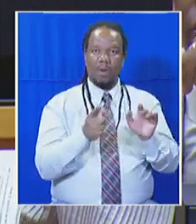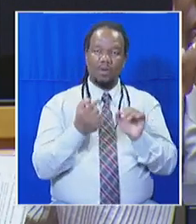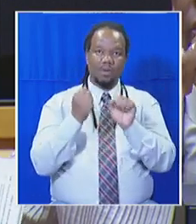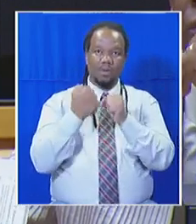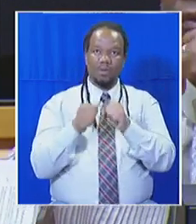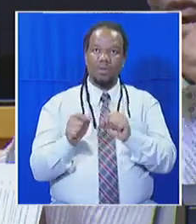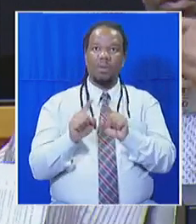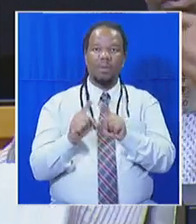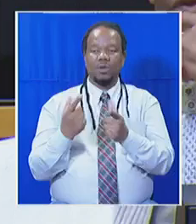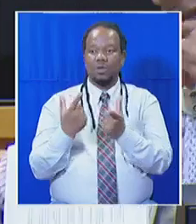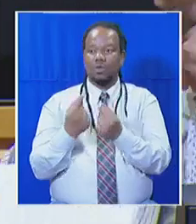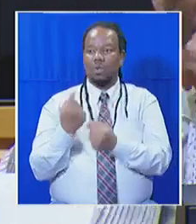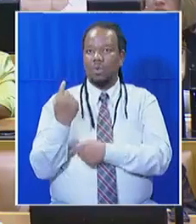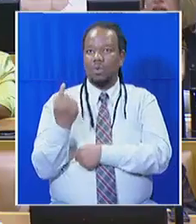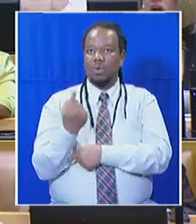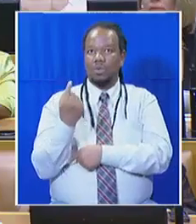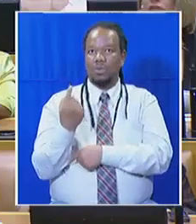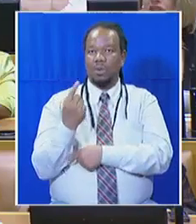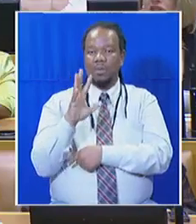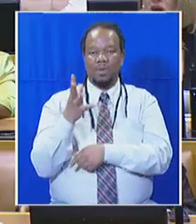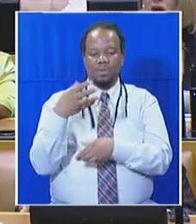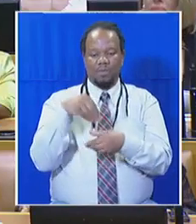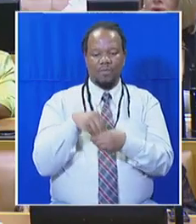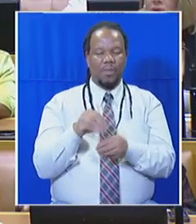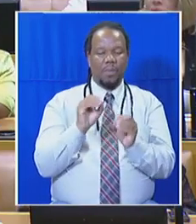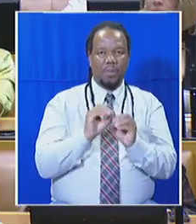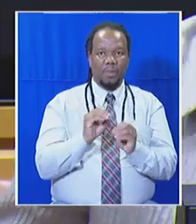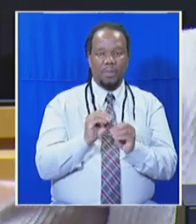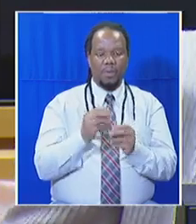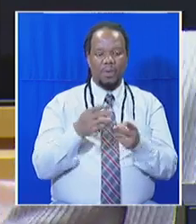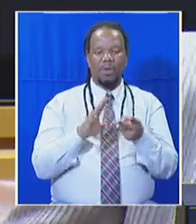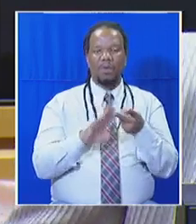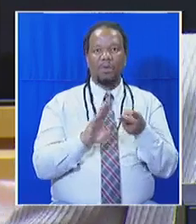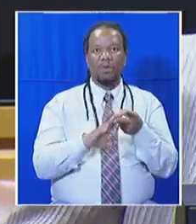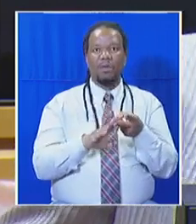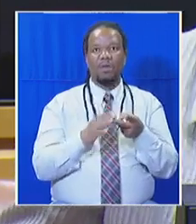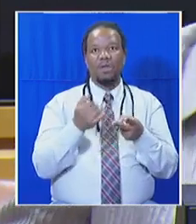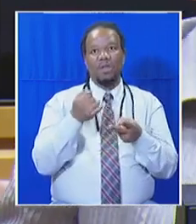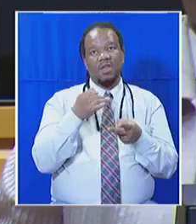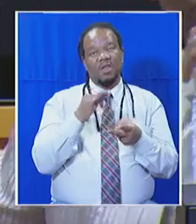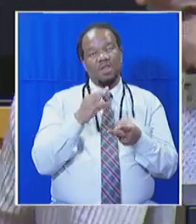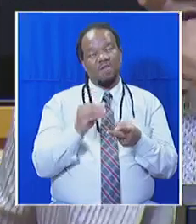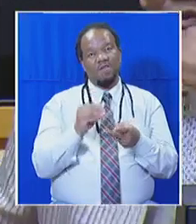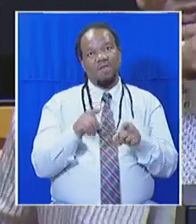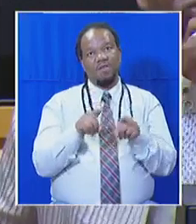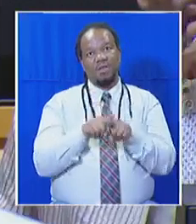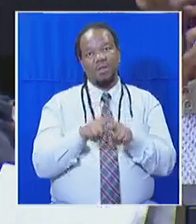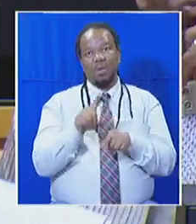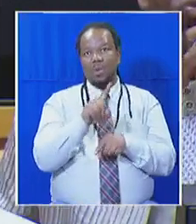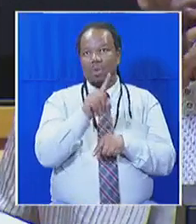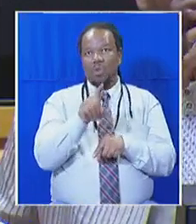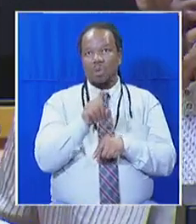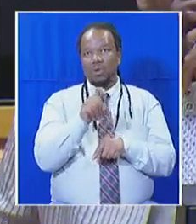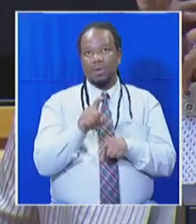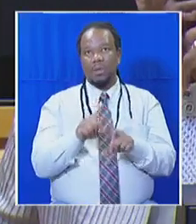he's doing it on his own without us. Secondly, if we put this question down for another day, we're inconveniencing not